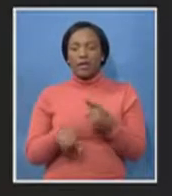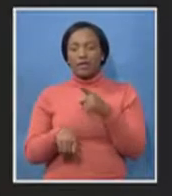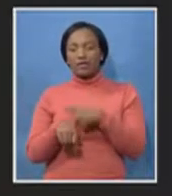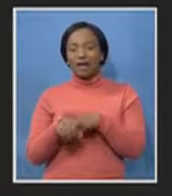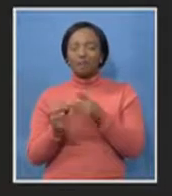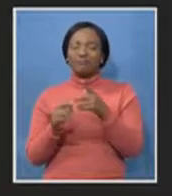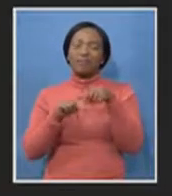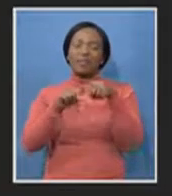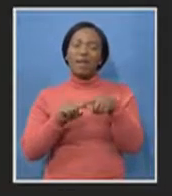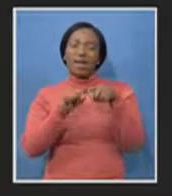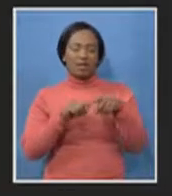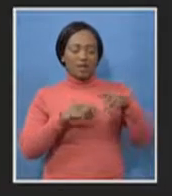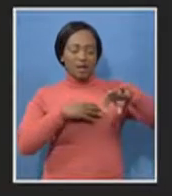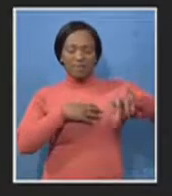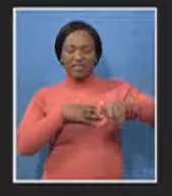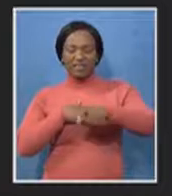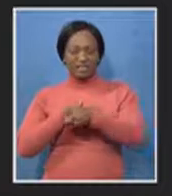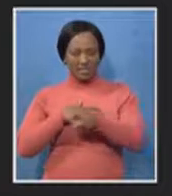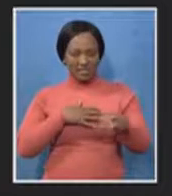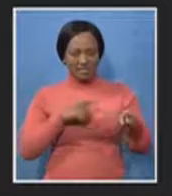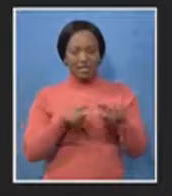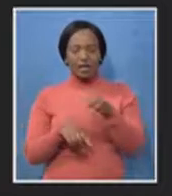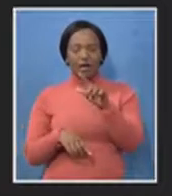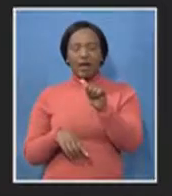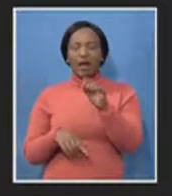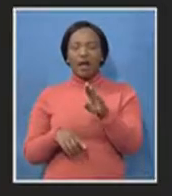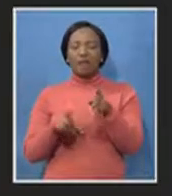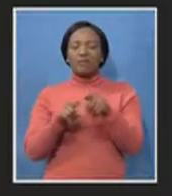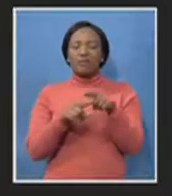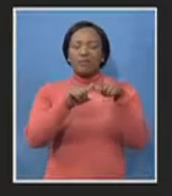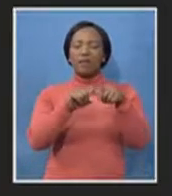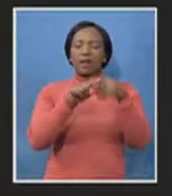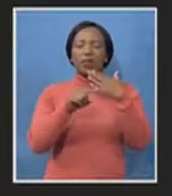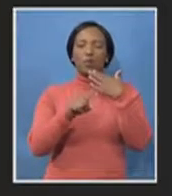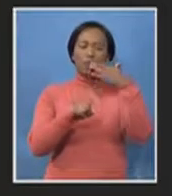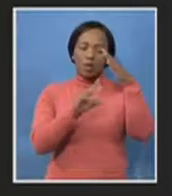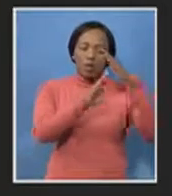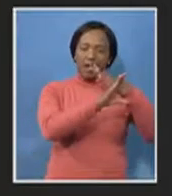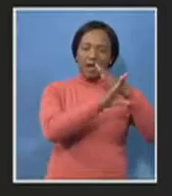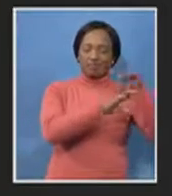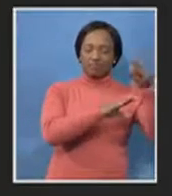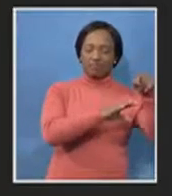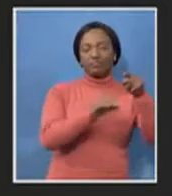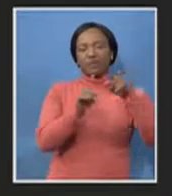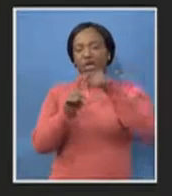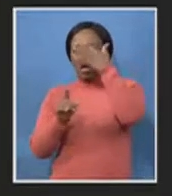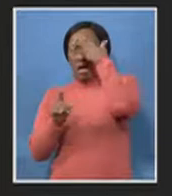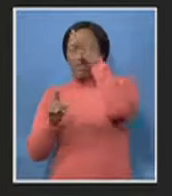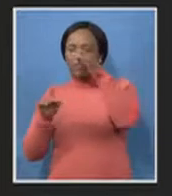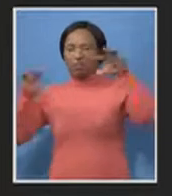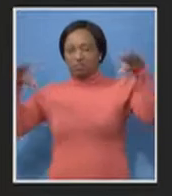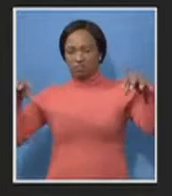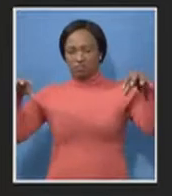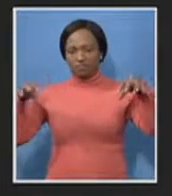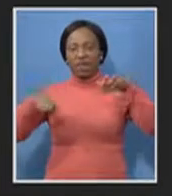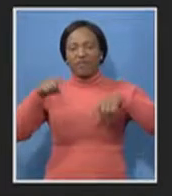between the private and the public sector. There's quite a lot of variation. And that speaks a lot to, just the capacity of